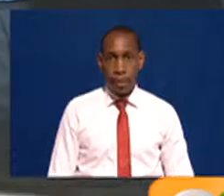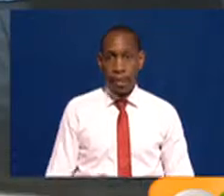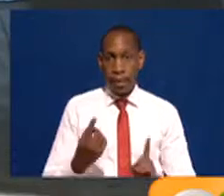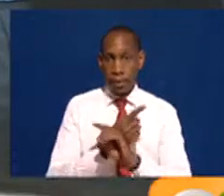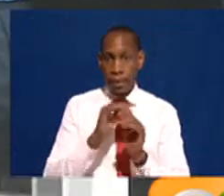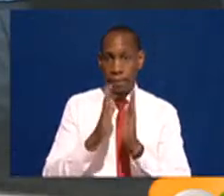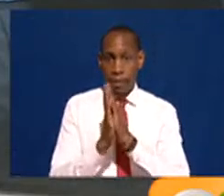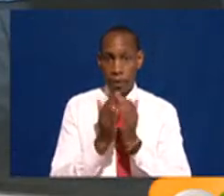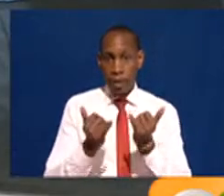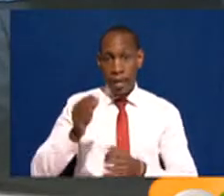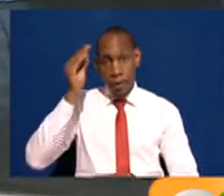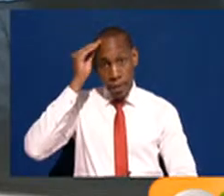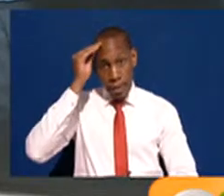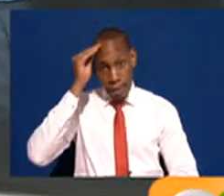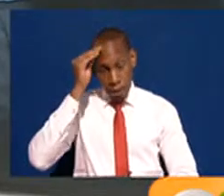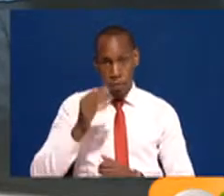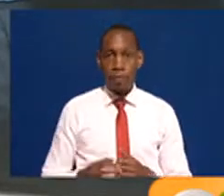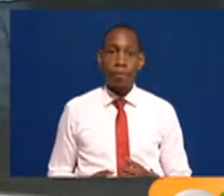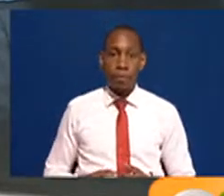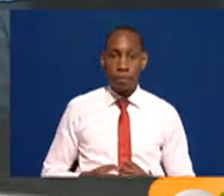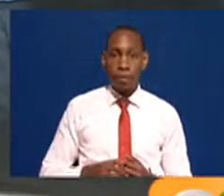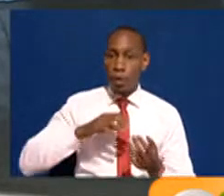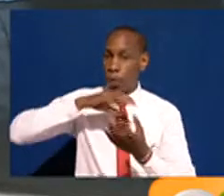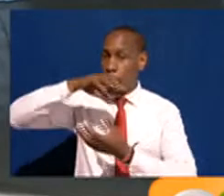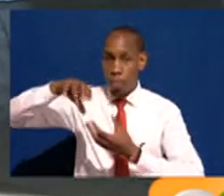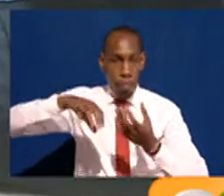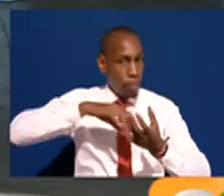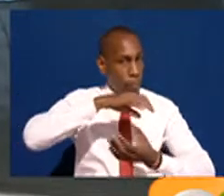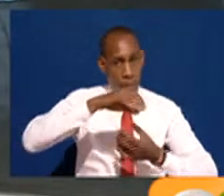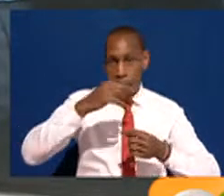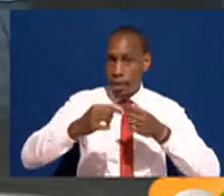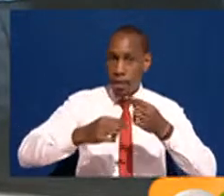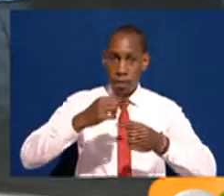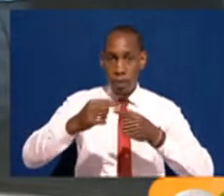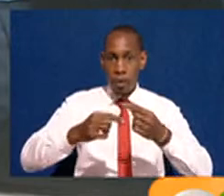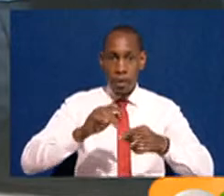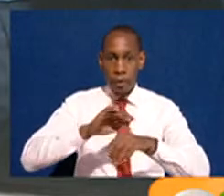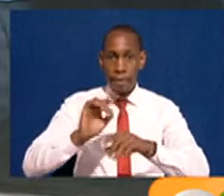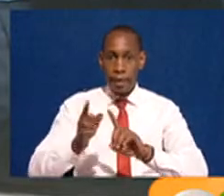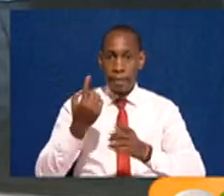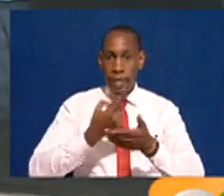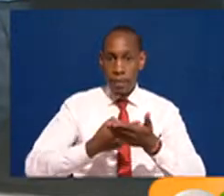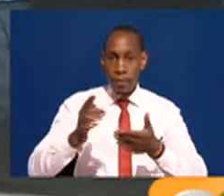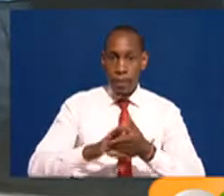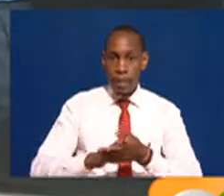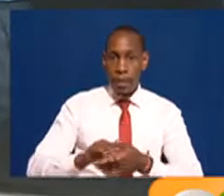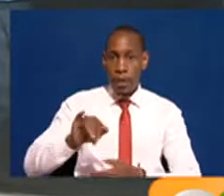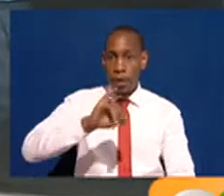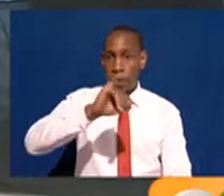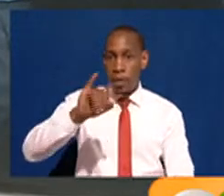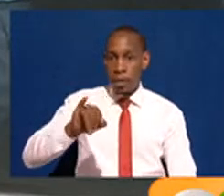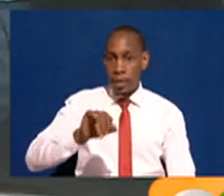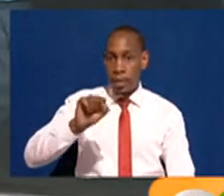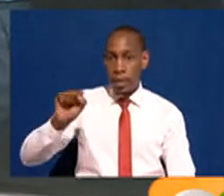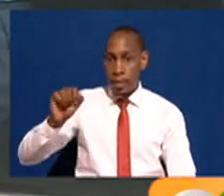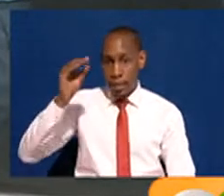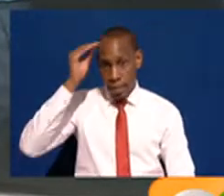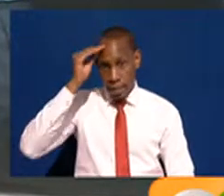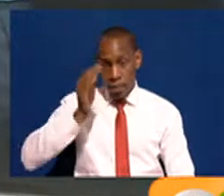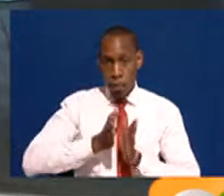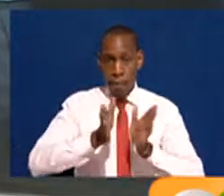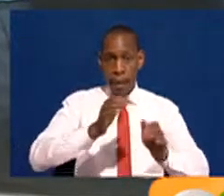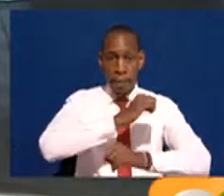is here and go to Education Matters. Now, confusion continues to cloud the first week of junior secondary school education in public